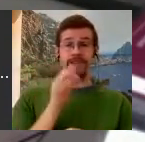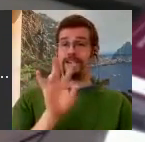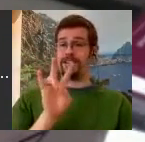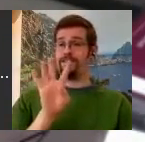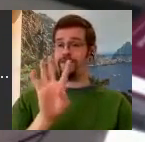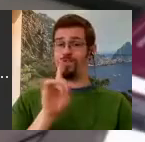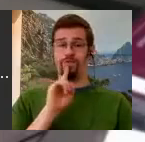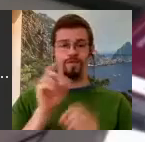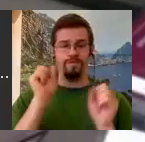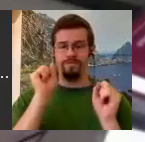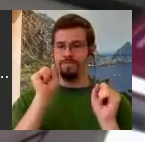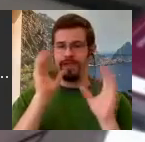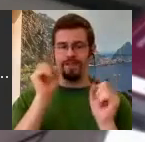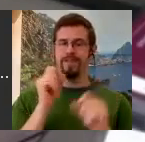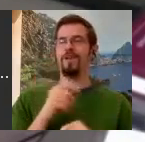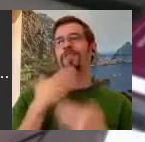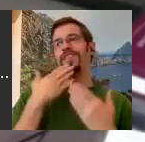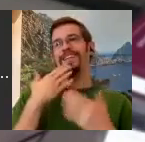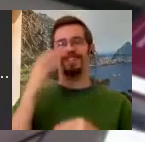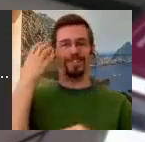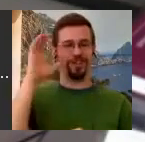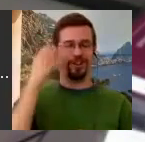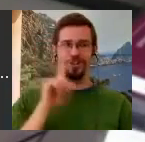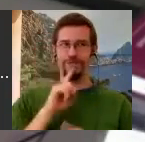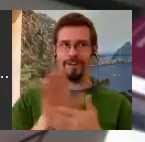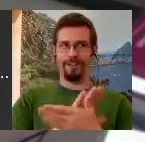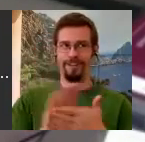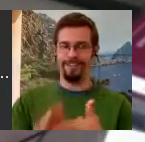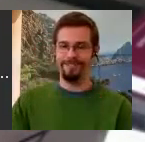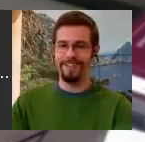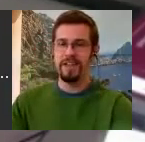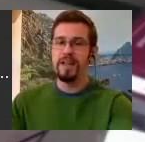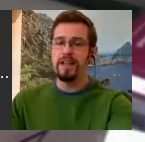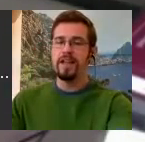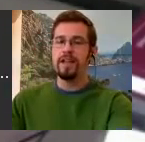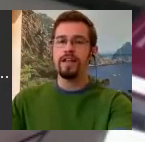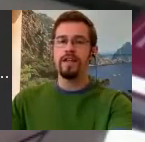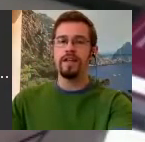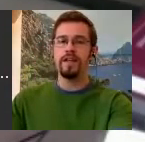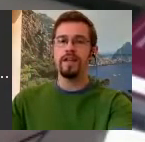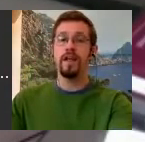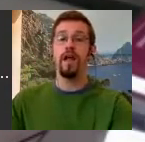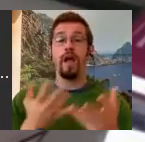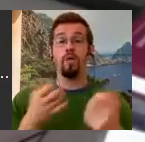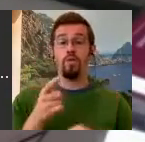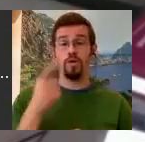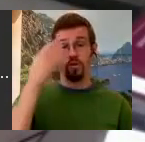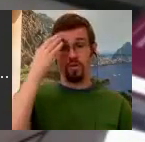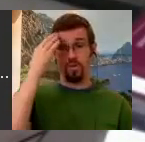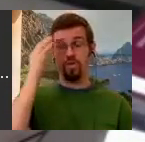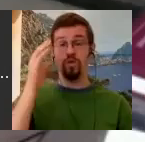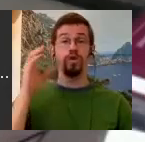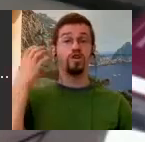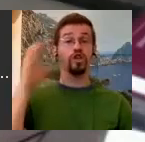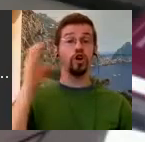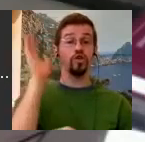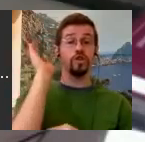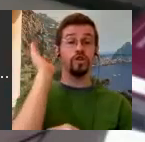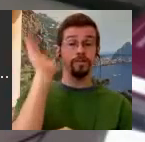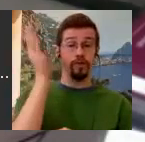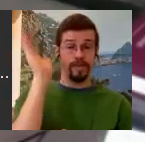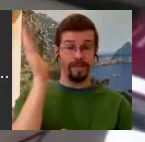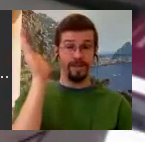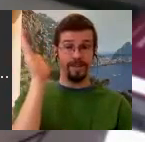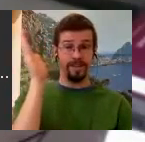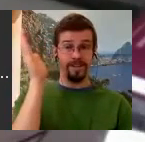you, Charles. Aren't you sweet? You are really a kind man. I want you to know that in Charles's presentation yesterday, he